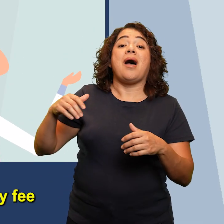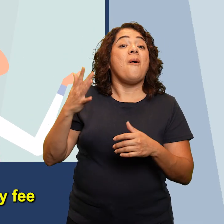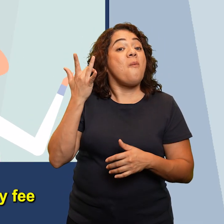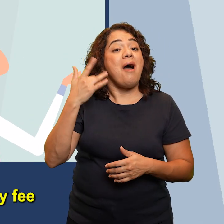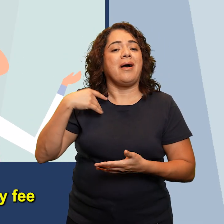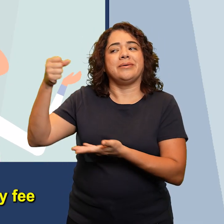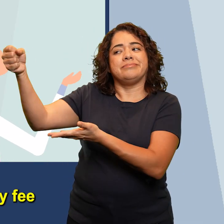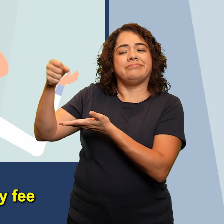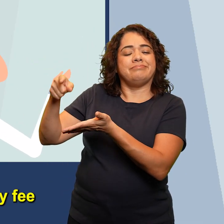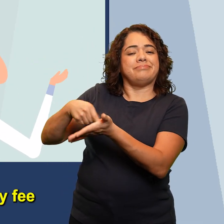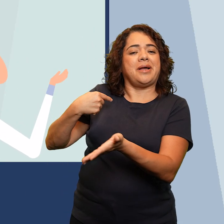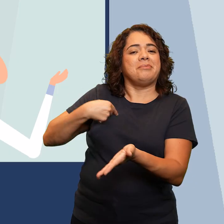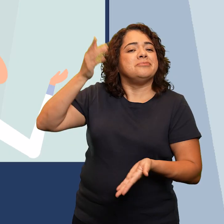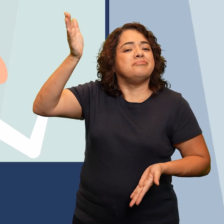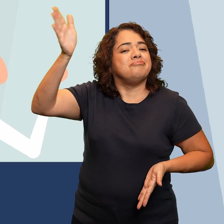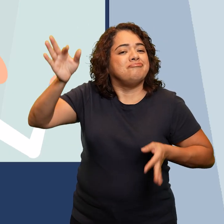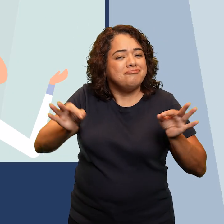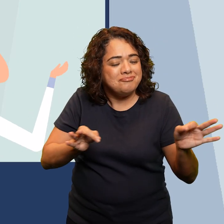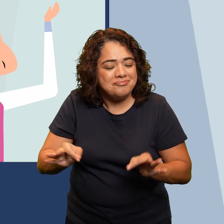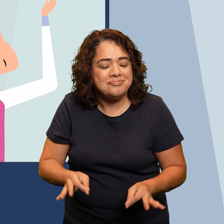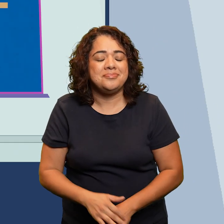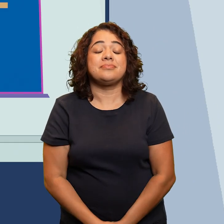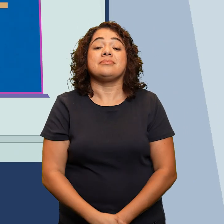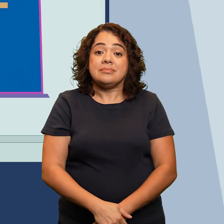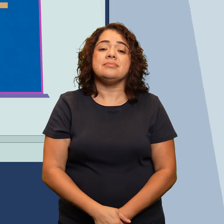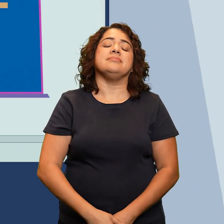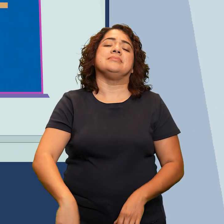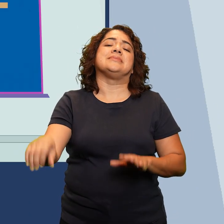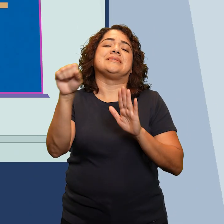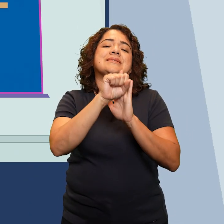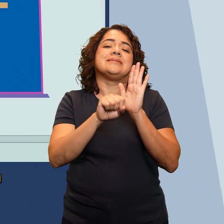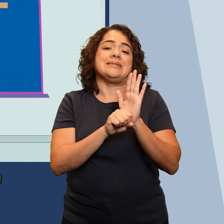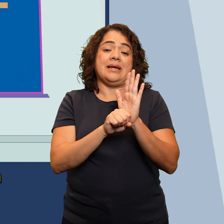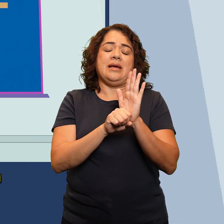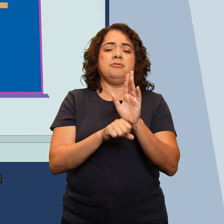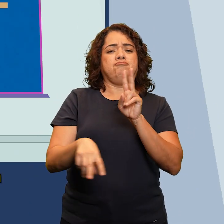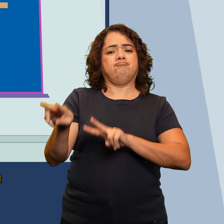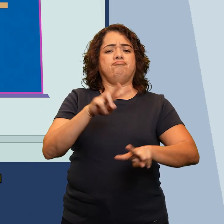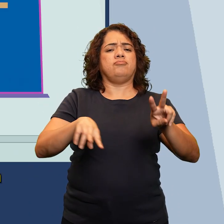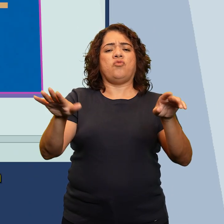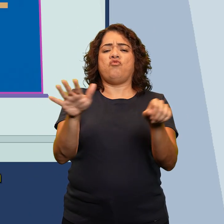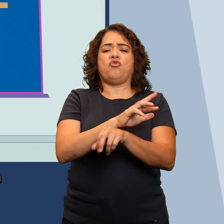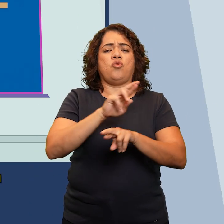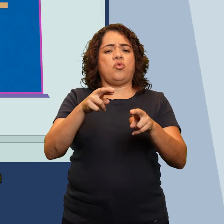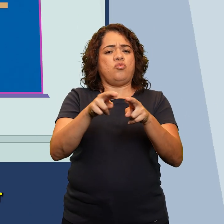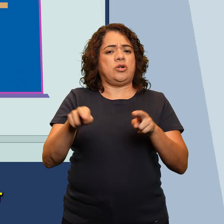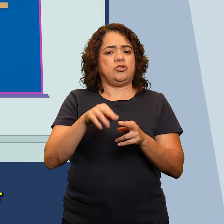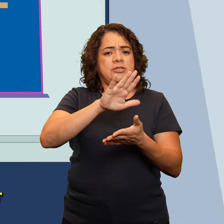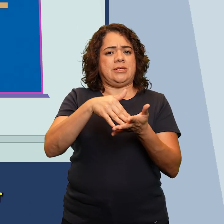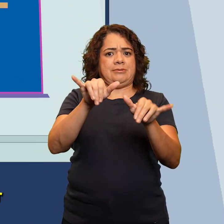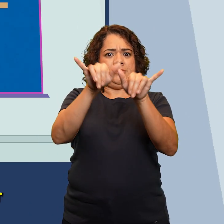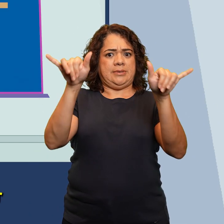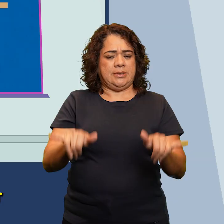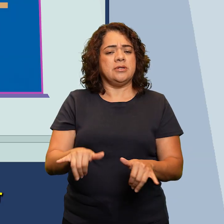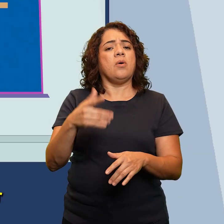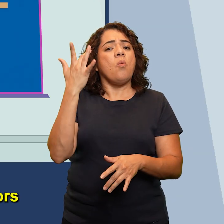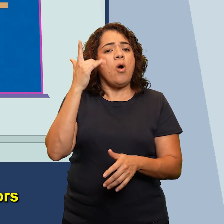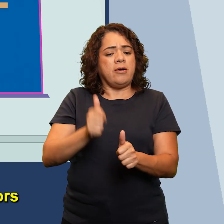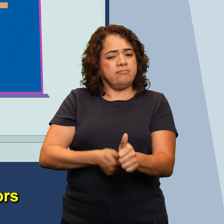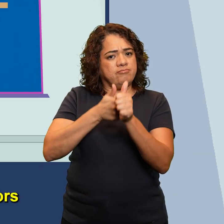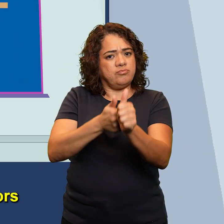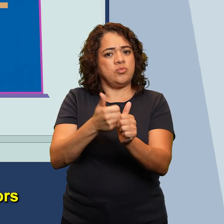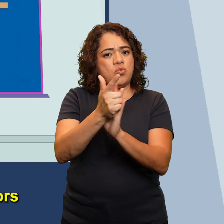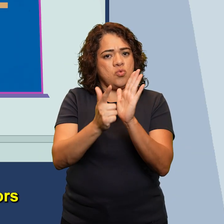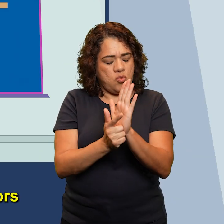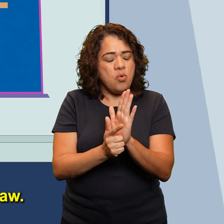After all, I am collecting a hefty fee for giving this seminar. While the state does monitor the entire system for compliance, each local regional center